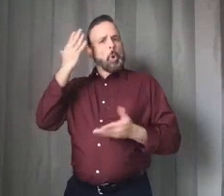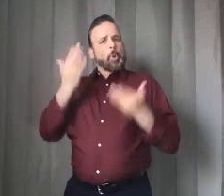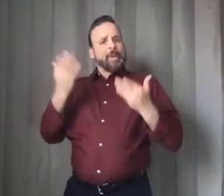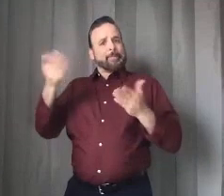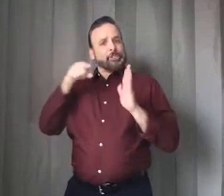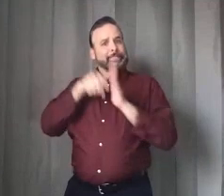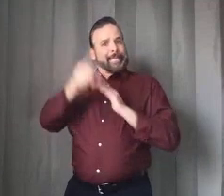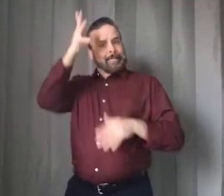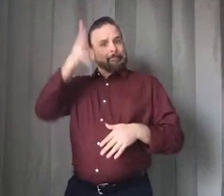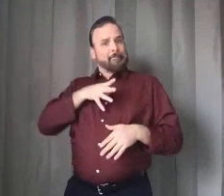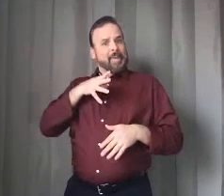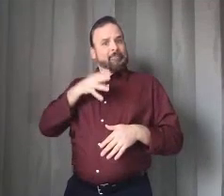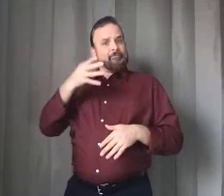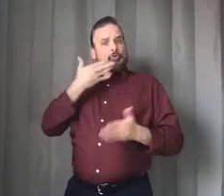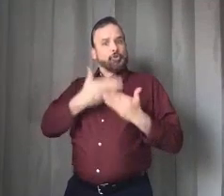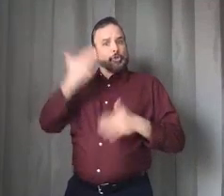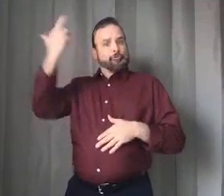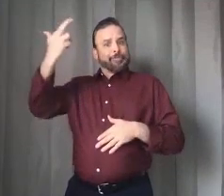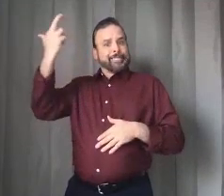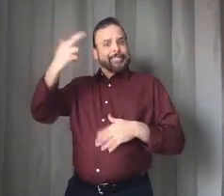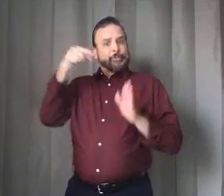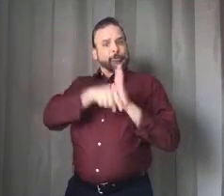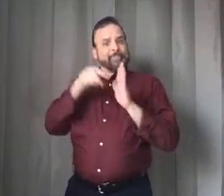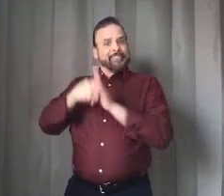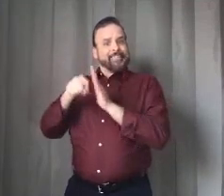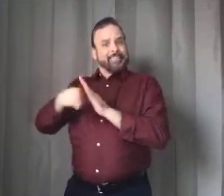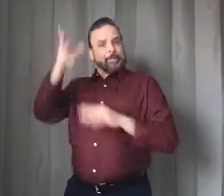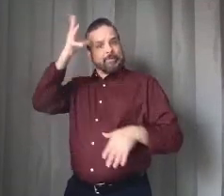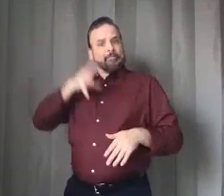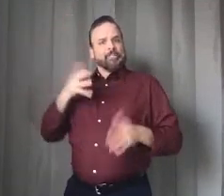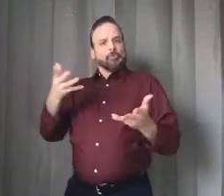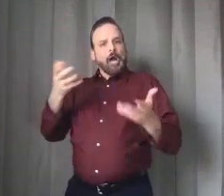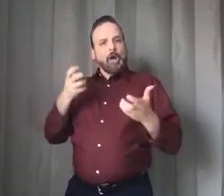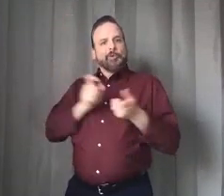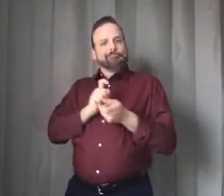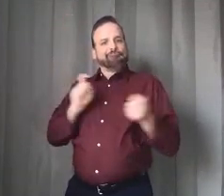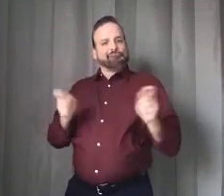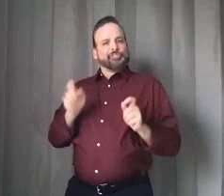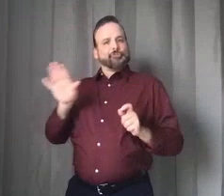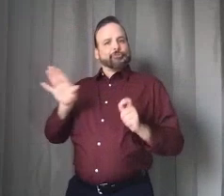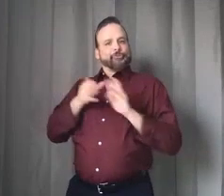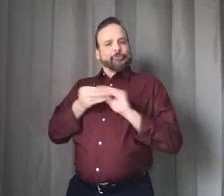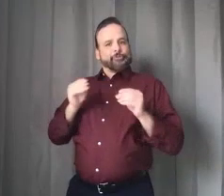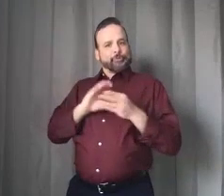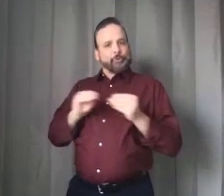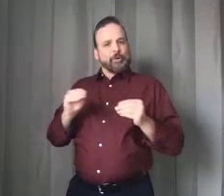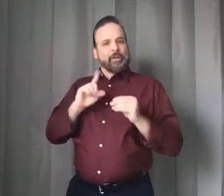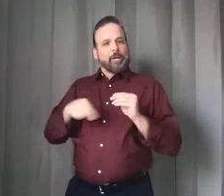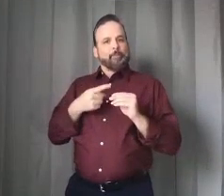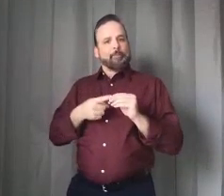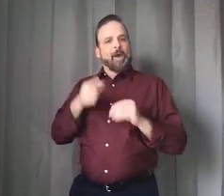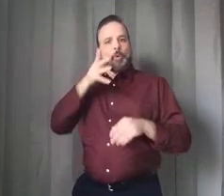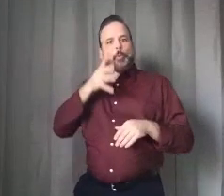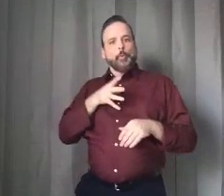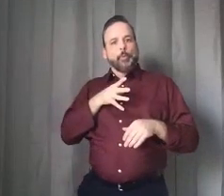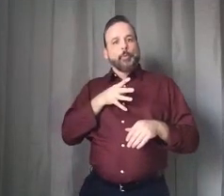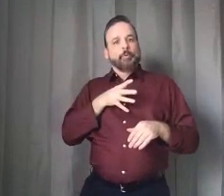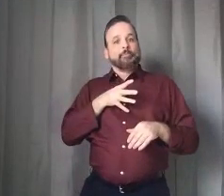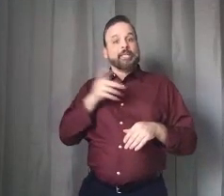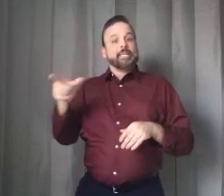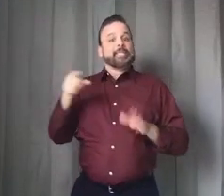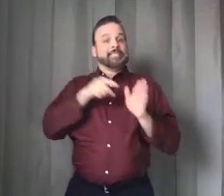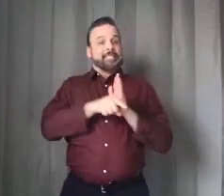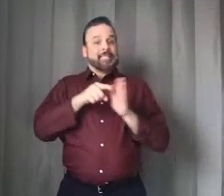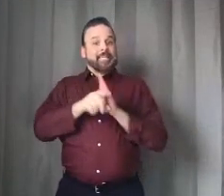them on purpose. So, and maybe there's a good reason for her to kill them. And so I wanted to sort of like put a twist on it. about how a woman is actually killing